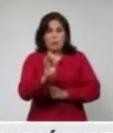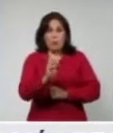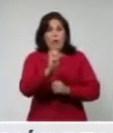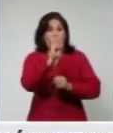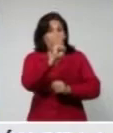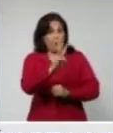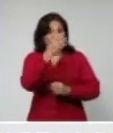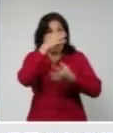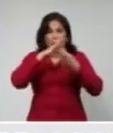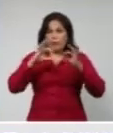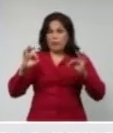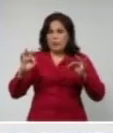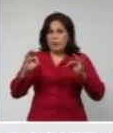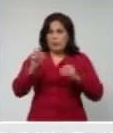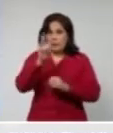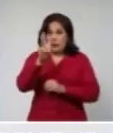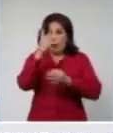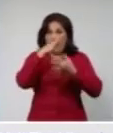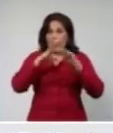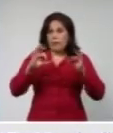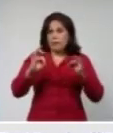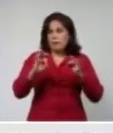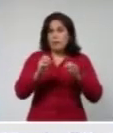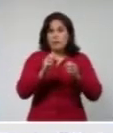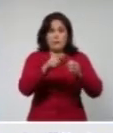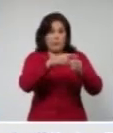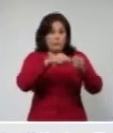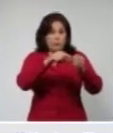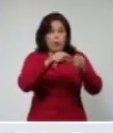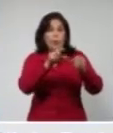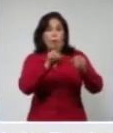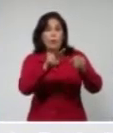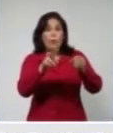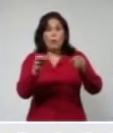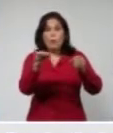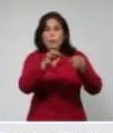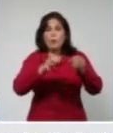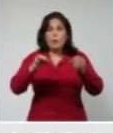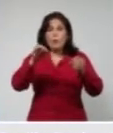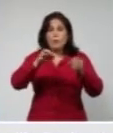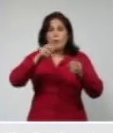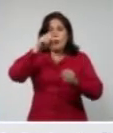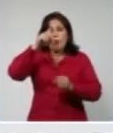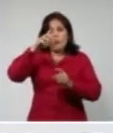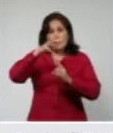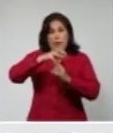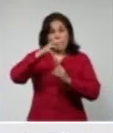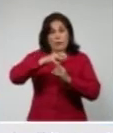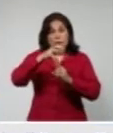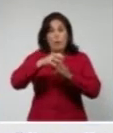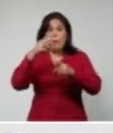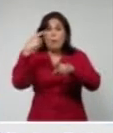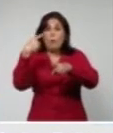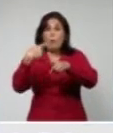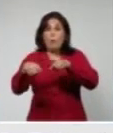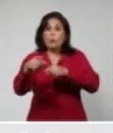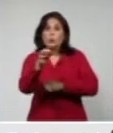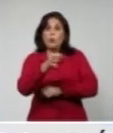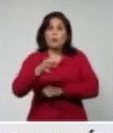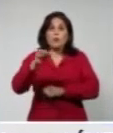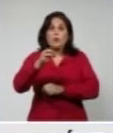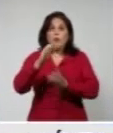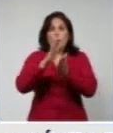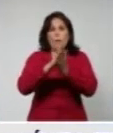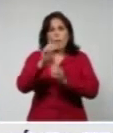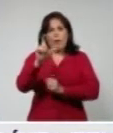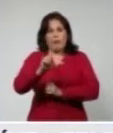to Artemisa, and 1 to Villa Clara. Of the 3 cases from